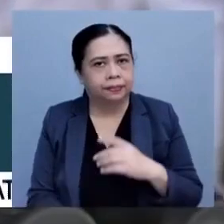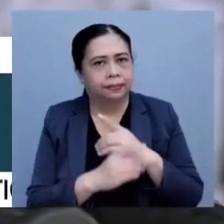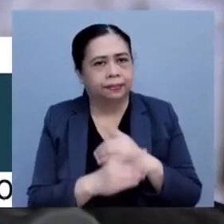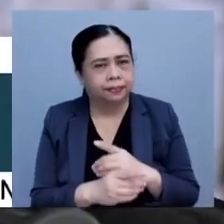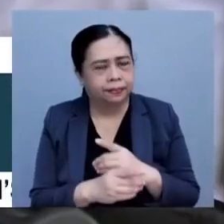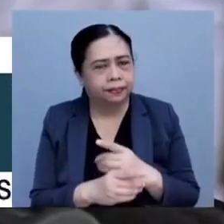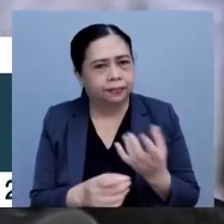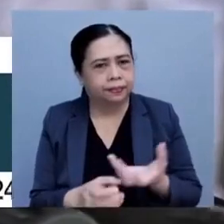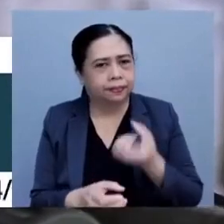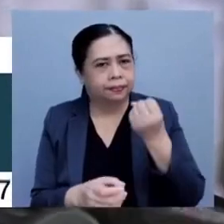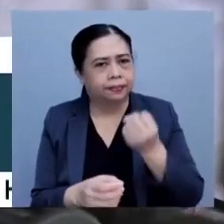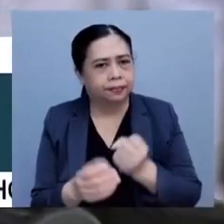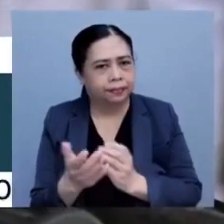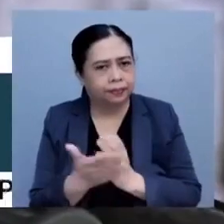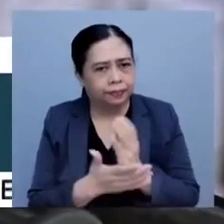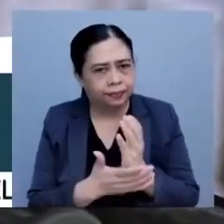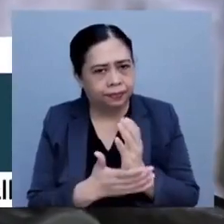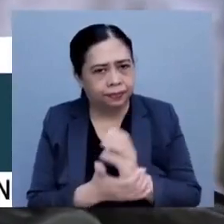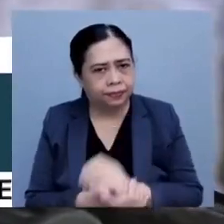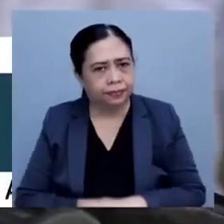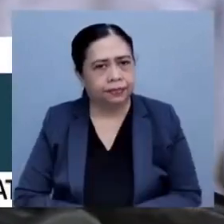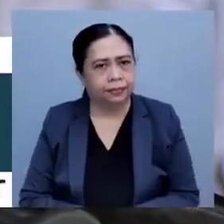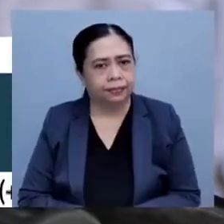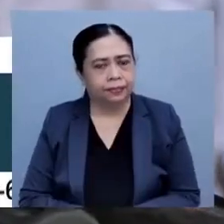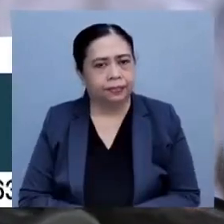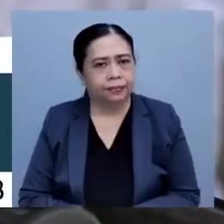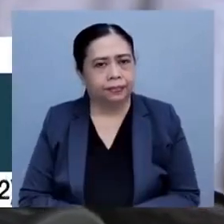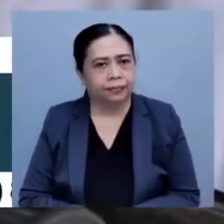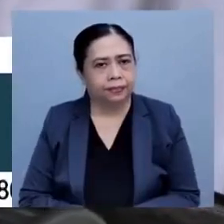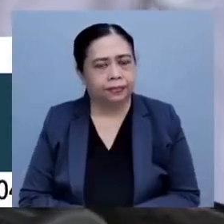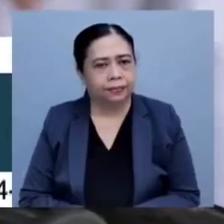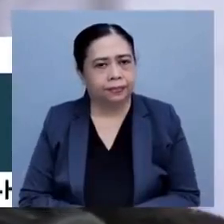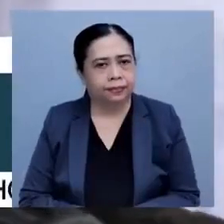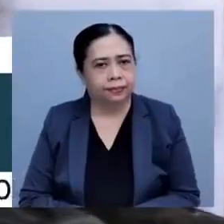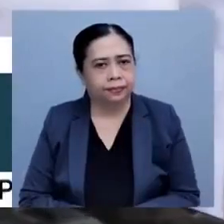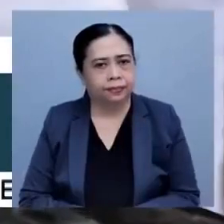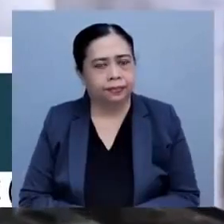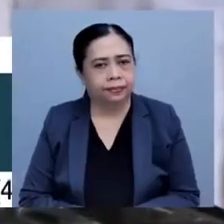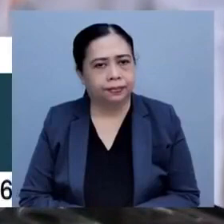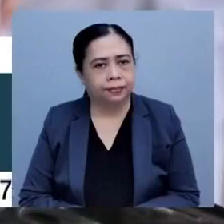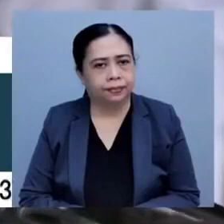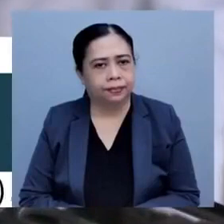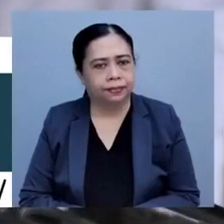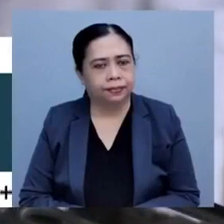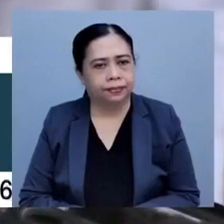Filipinos in the West Philippine Sea, and that is basically